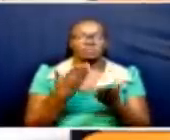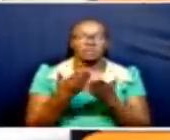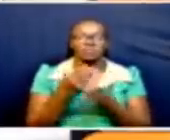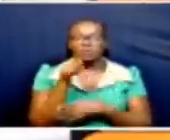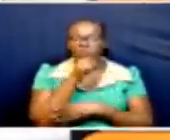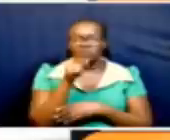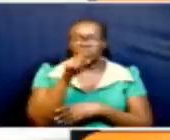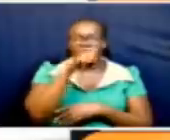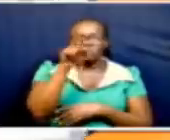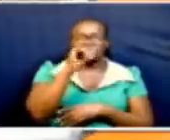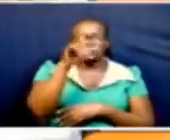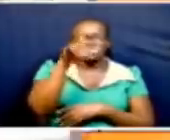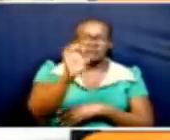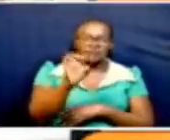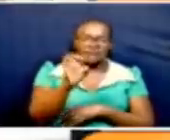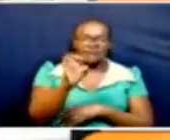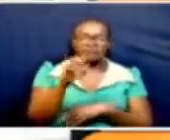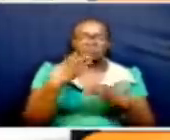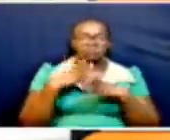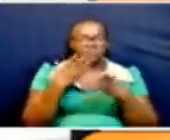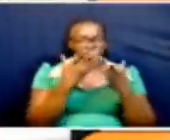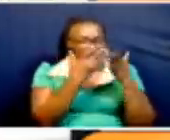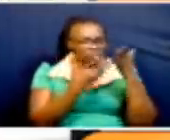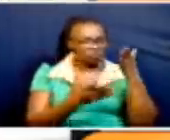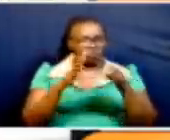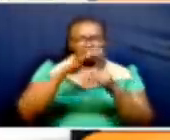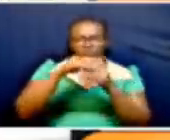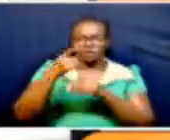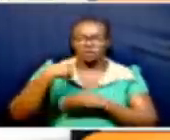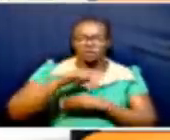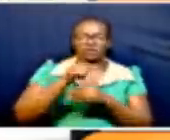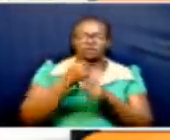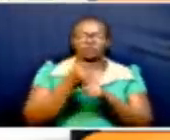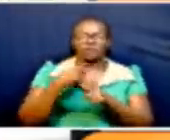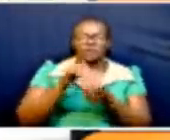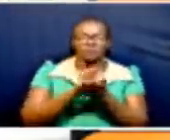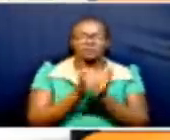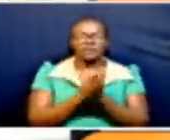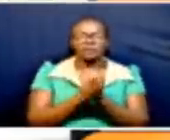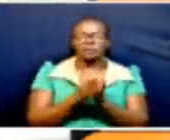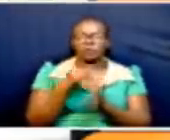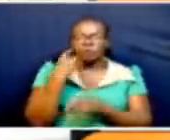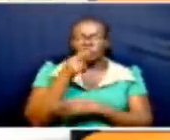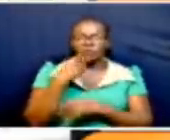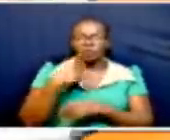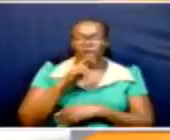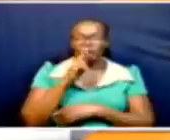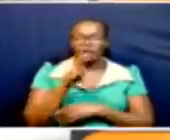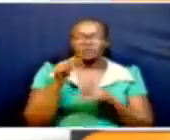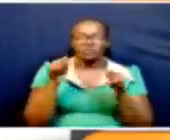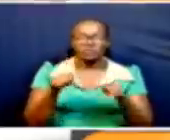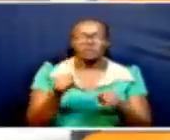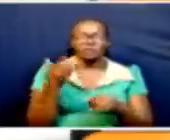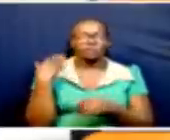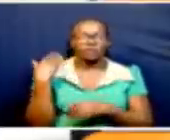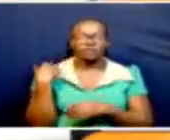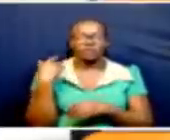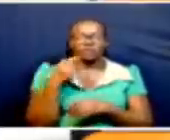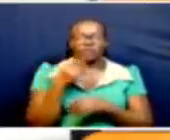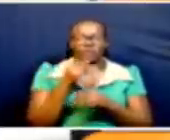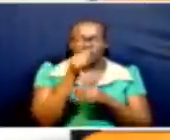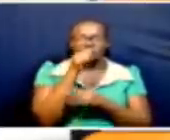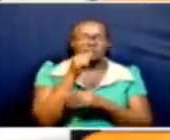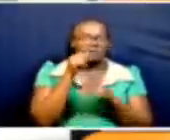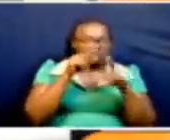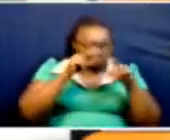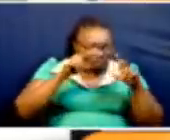Nzile. These are the people who molded us and made us who we are today. The Jicho Pevu was not there if it was not for those great people. I